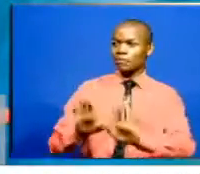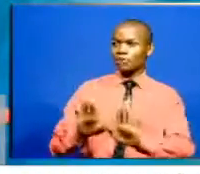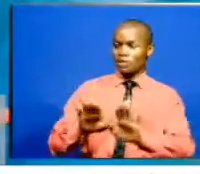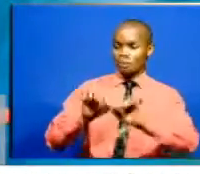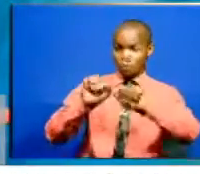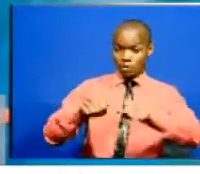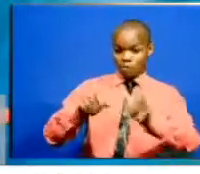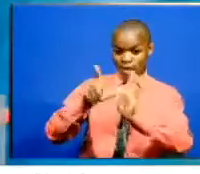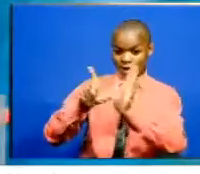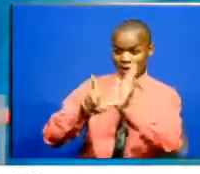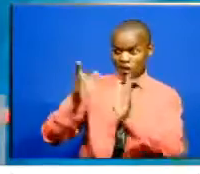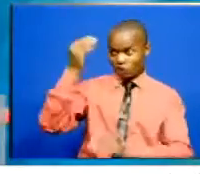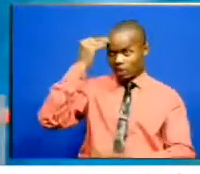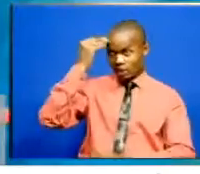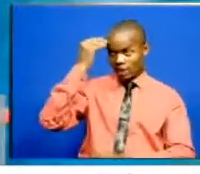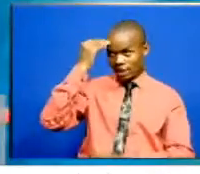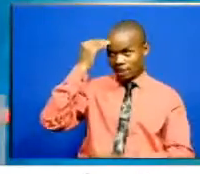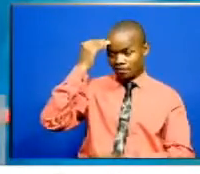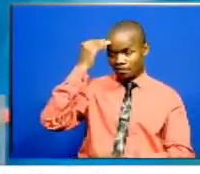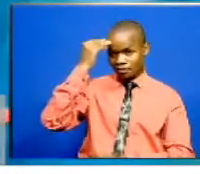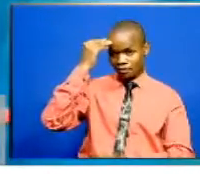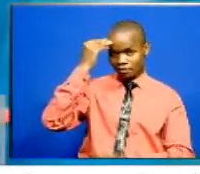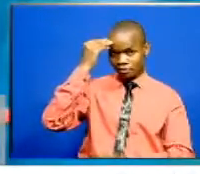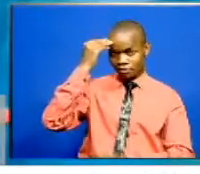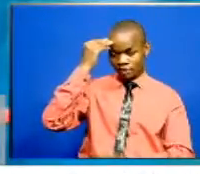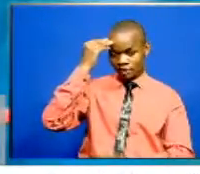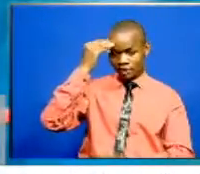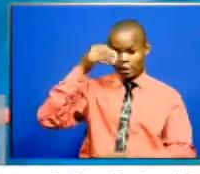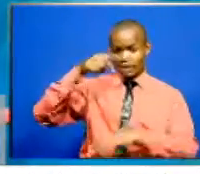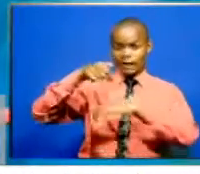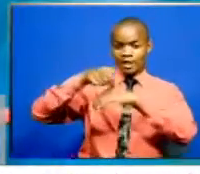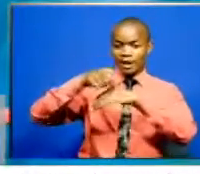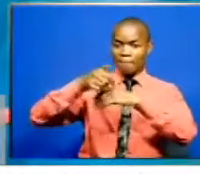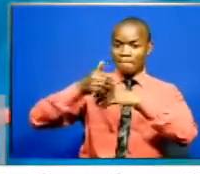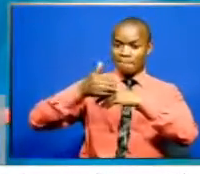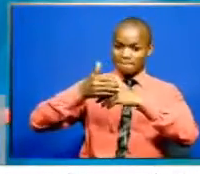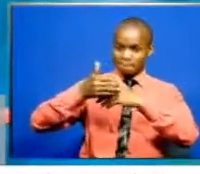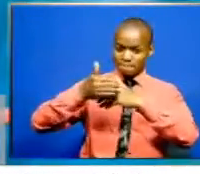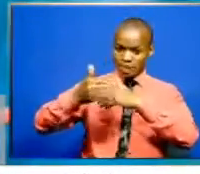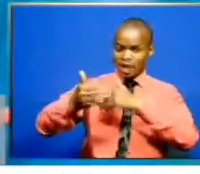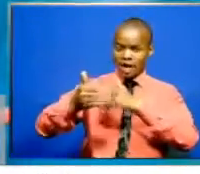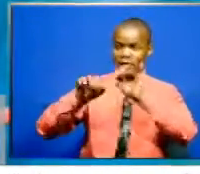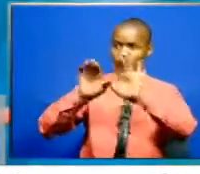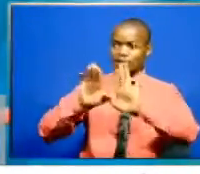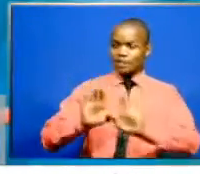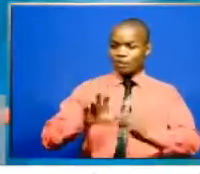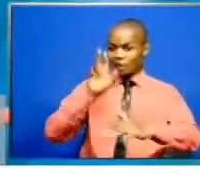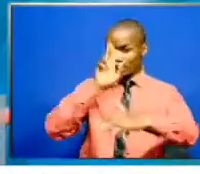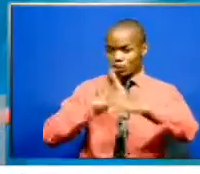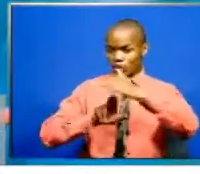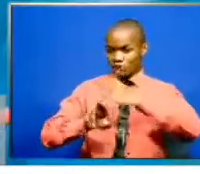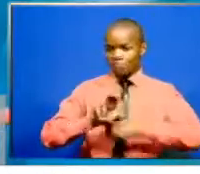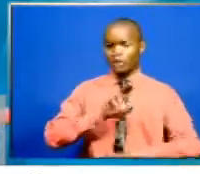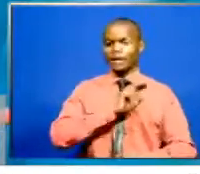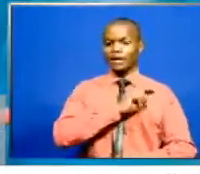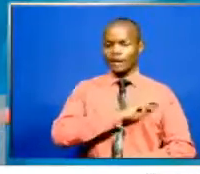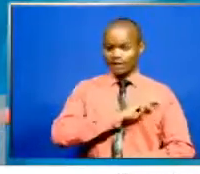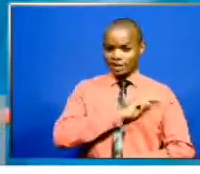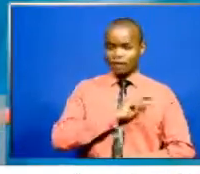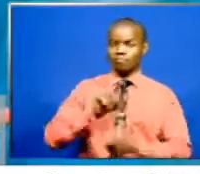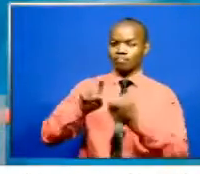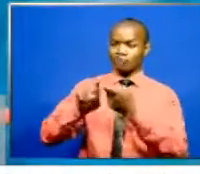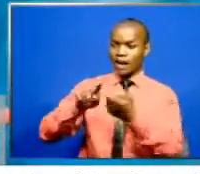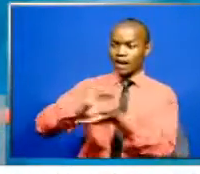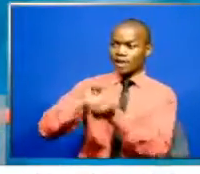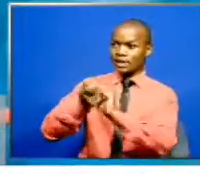really we need going forward to respect nature. We need to change our behaviors toward